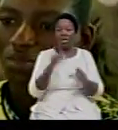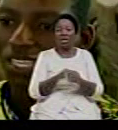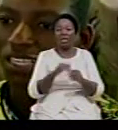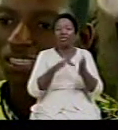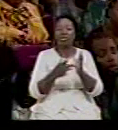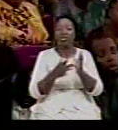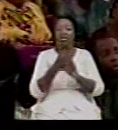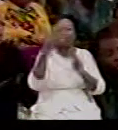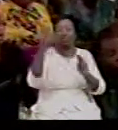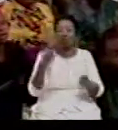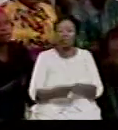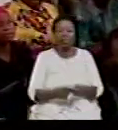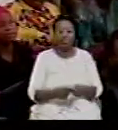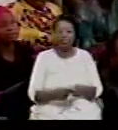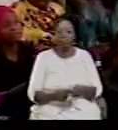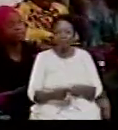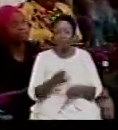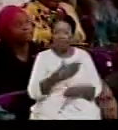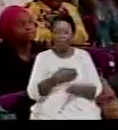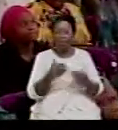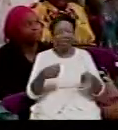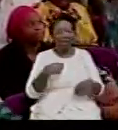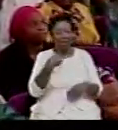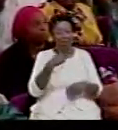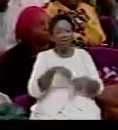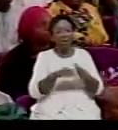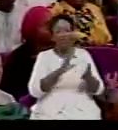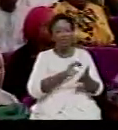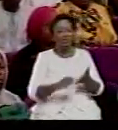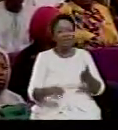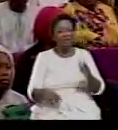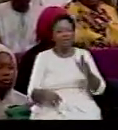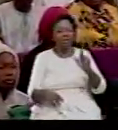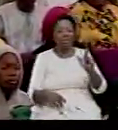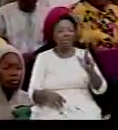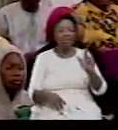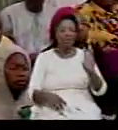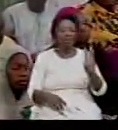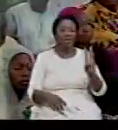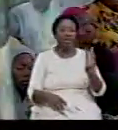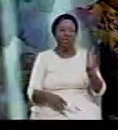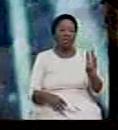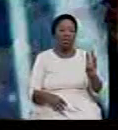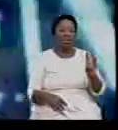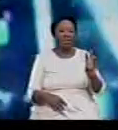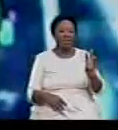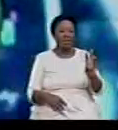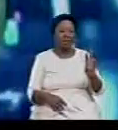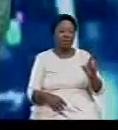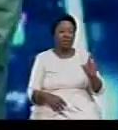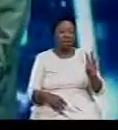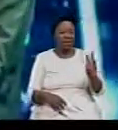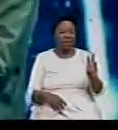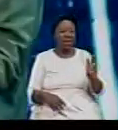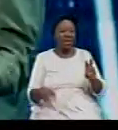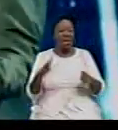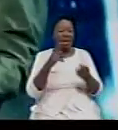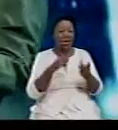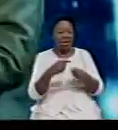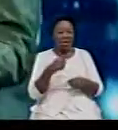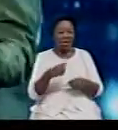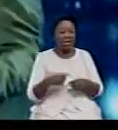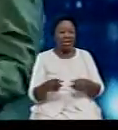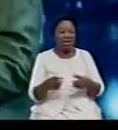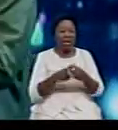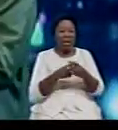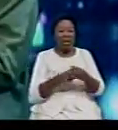name. And then we're told in verse 26, it says in verse 26, esteeming the reproach of Christ greater riches